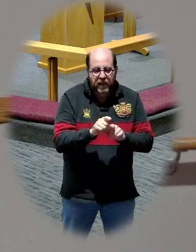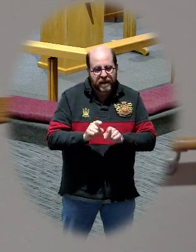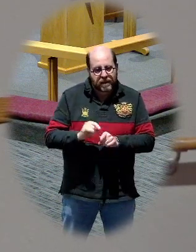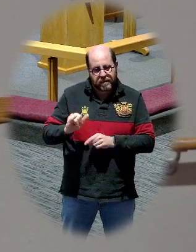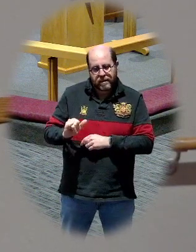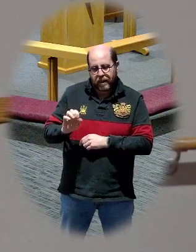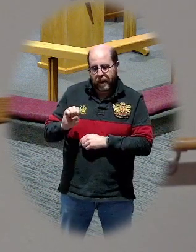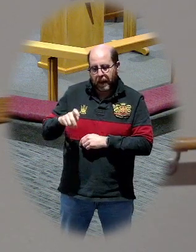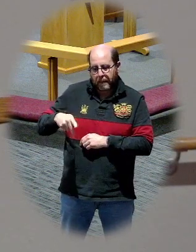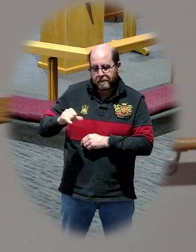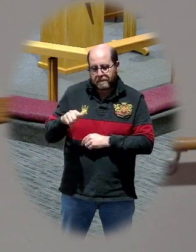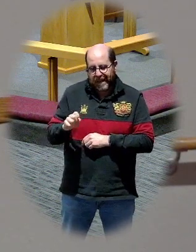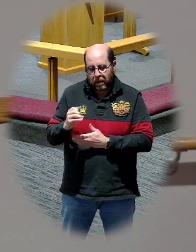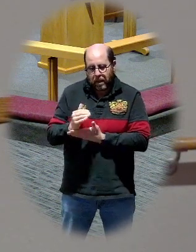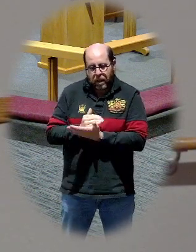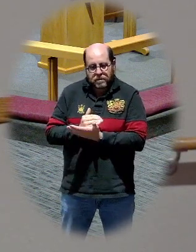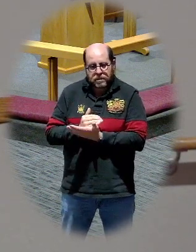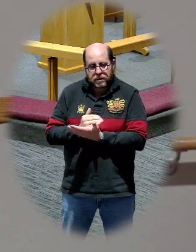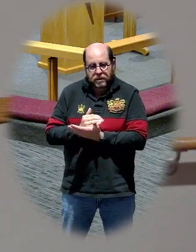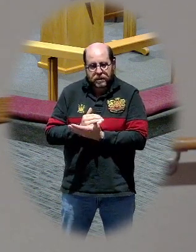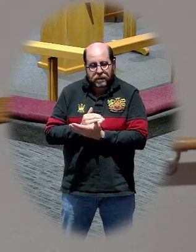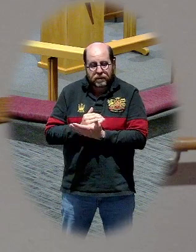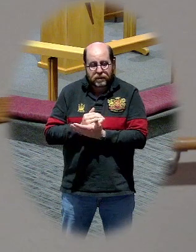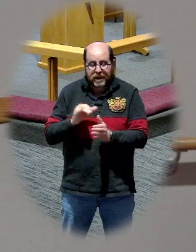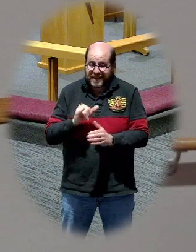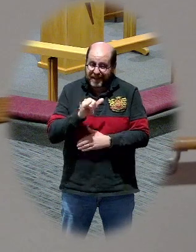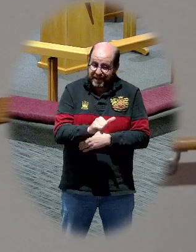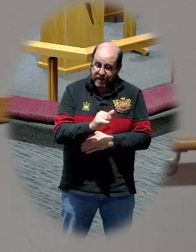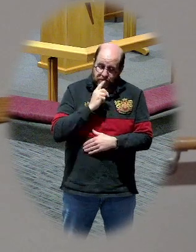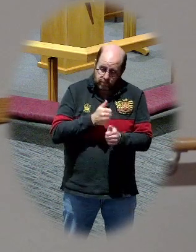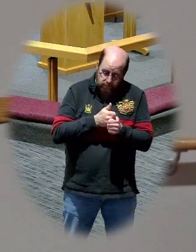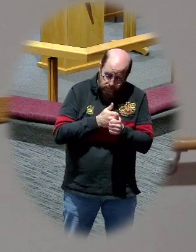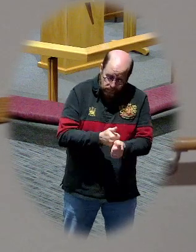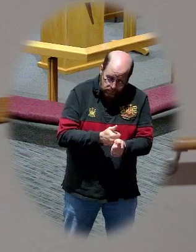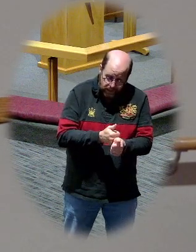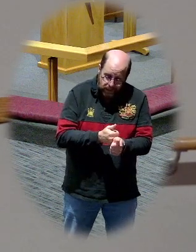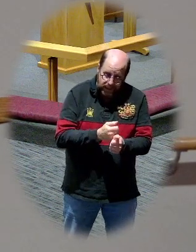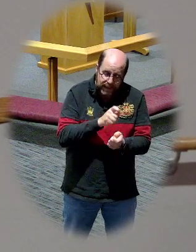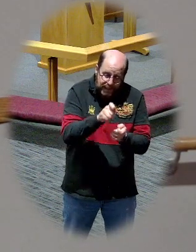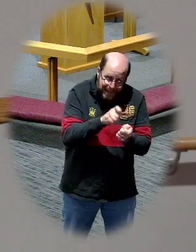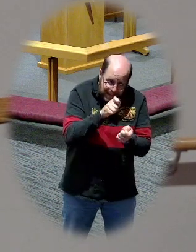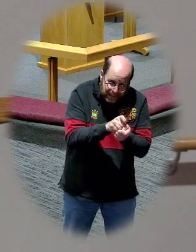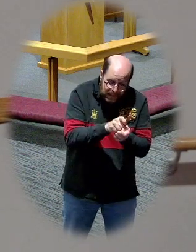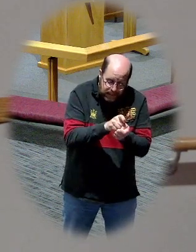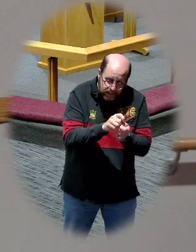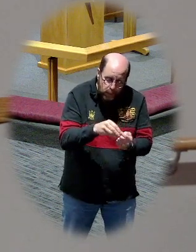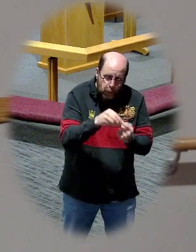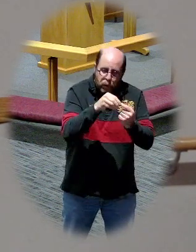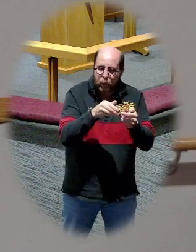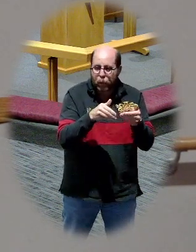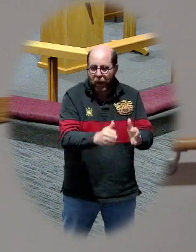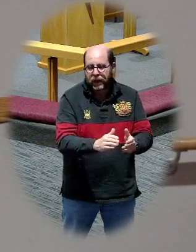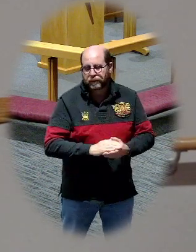lesson this morning, he does so in a peculiar way,